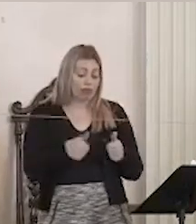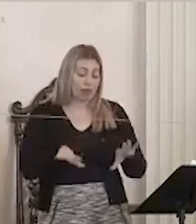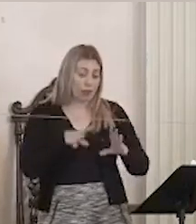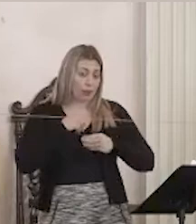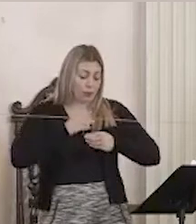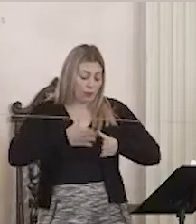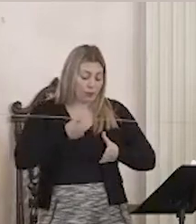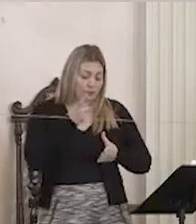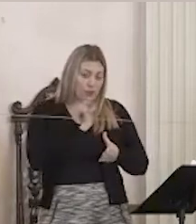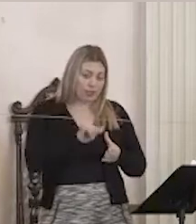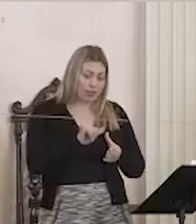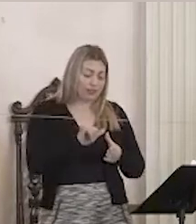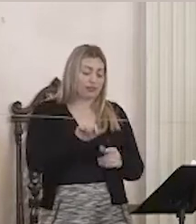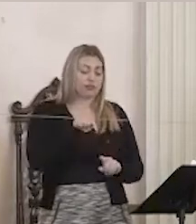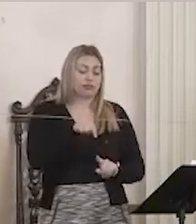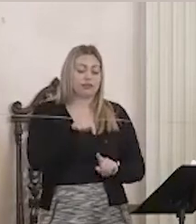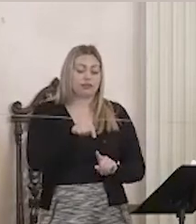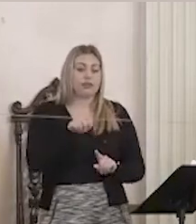landholders of